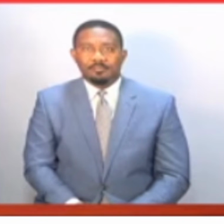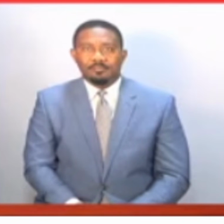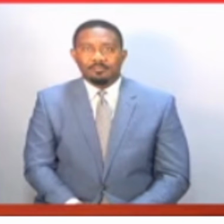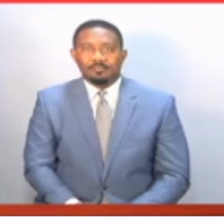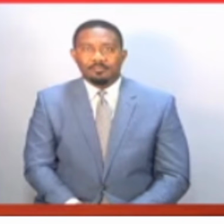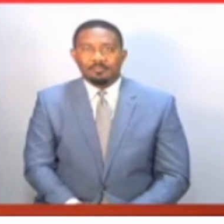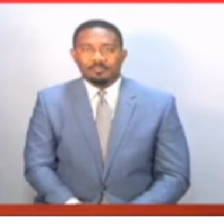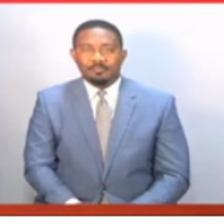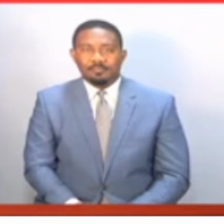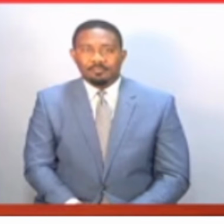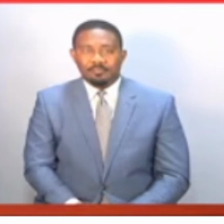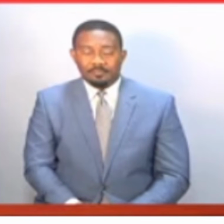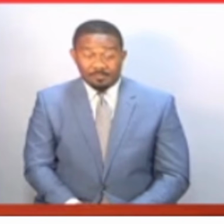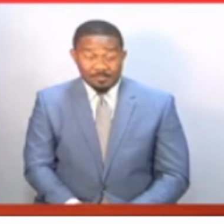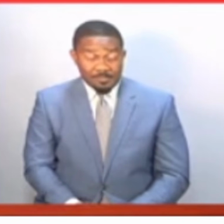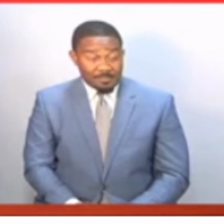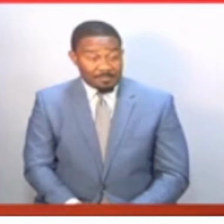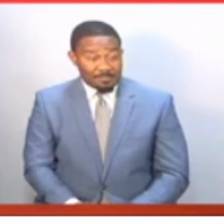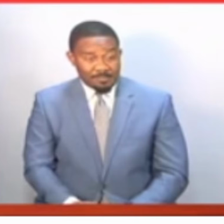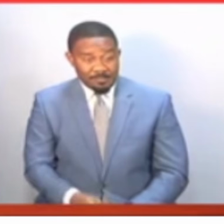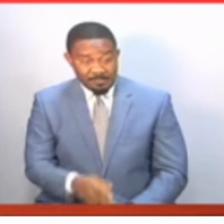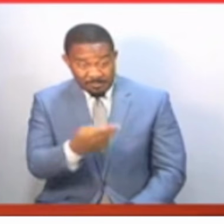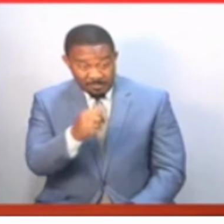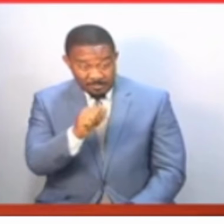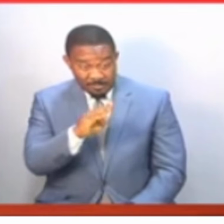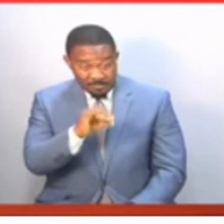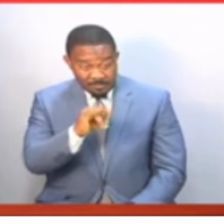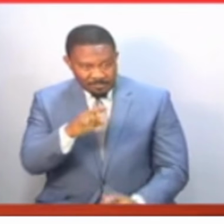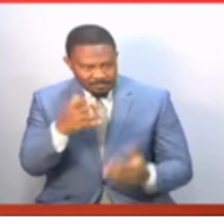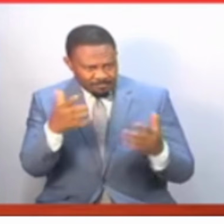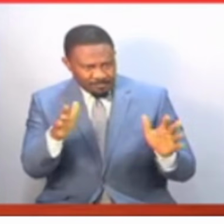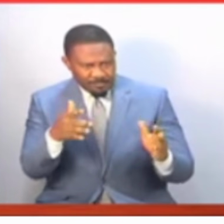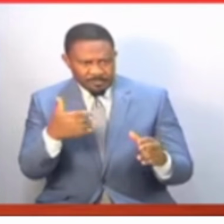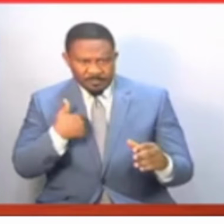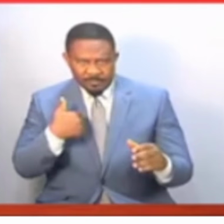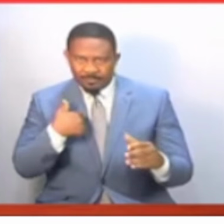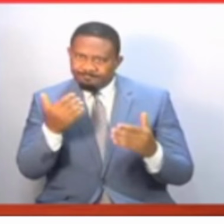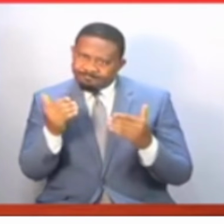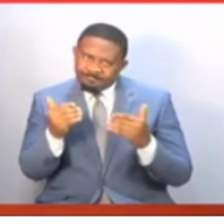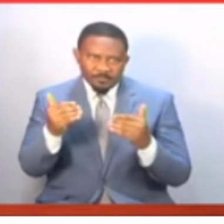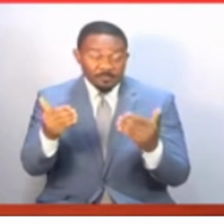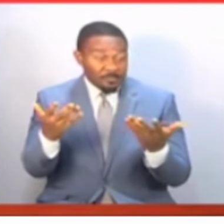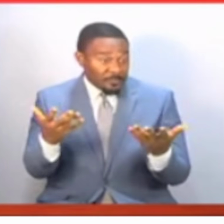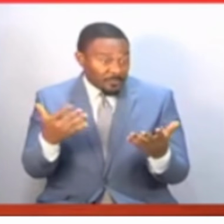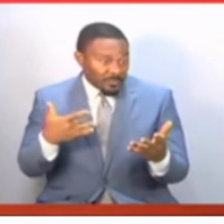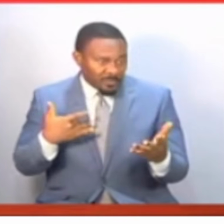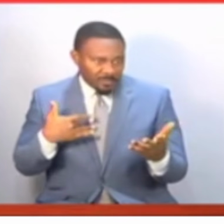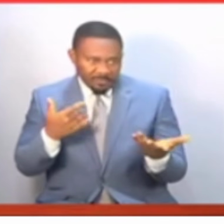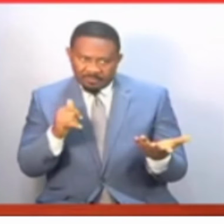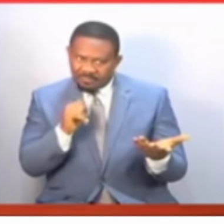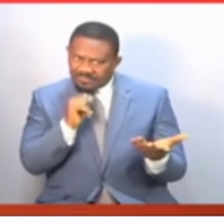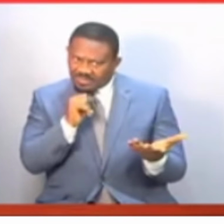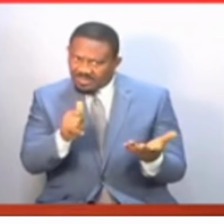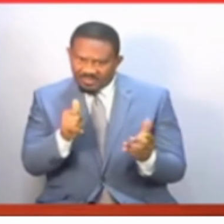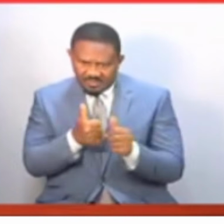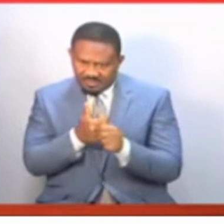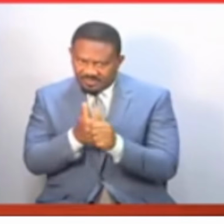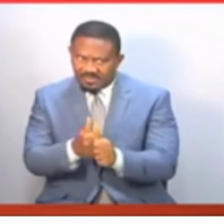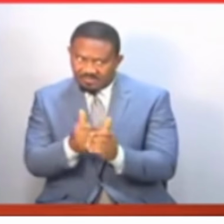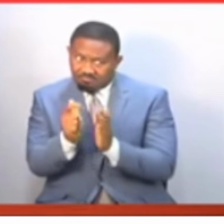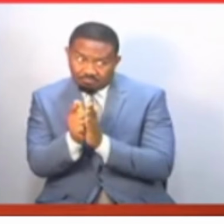Honorable Habib, you raised the issue and have given my directives, unless you are saying I'm not operating within the